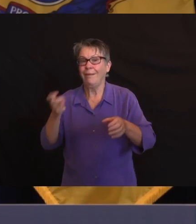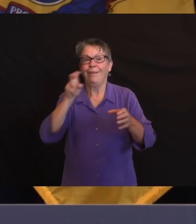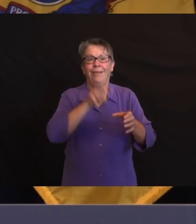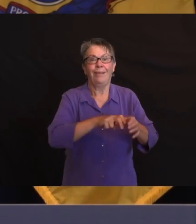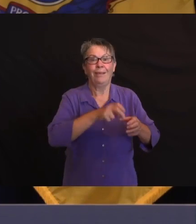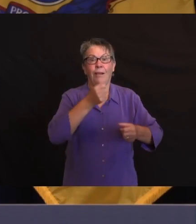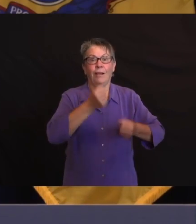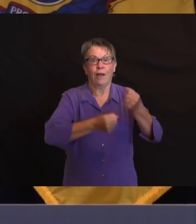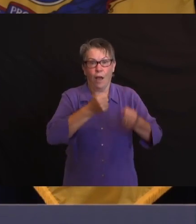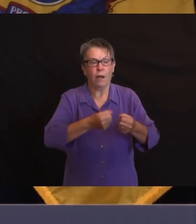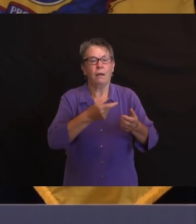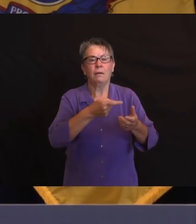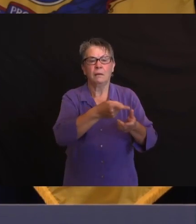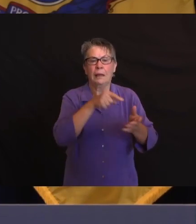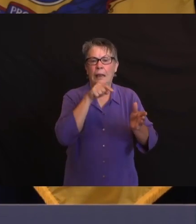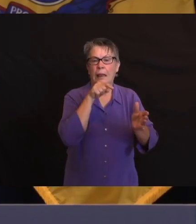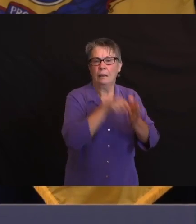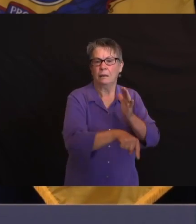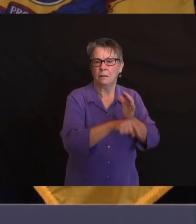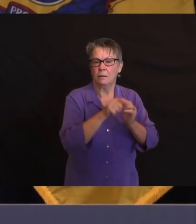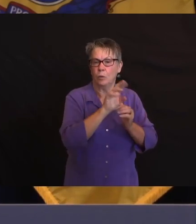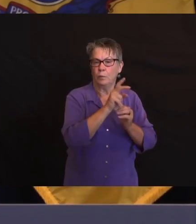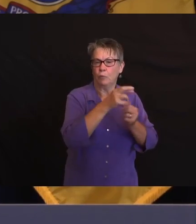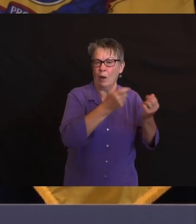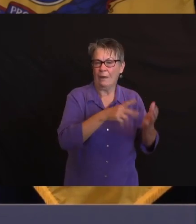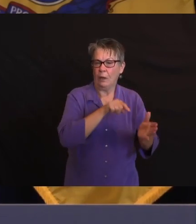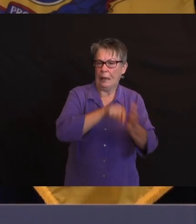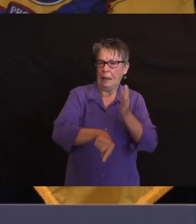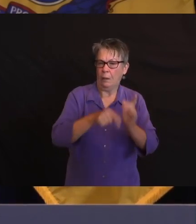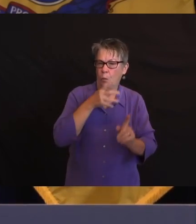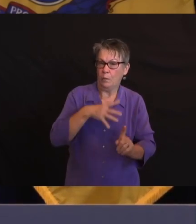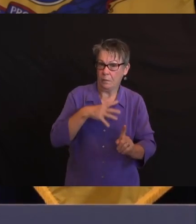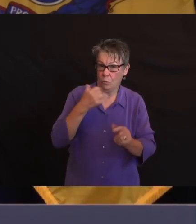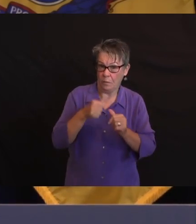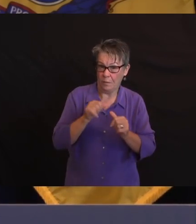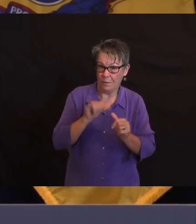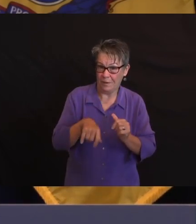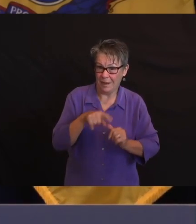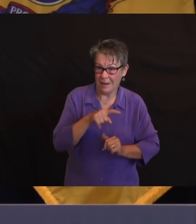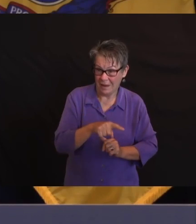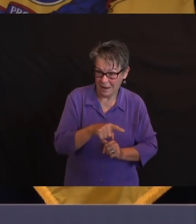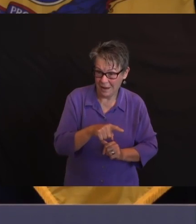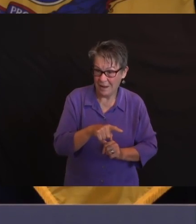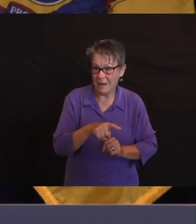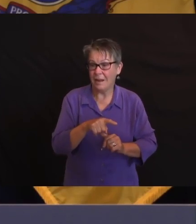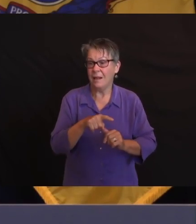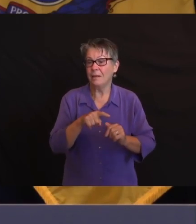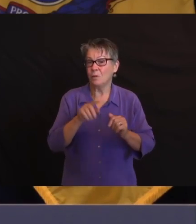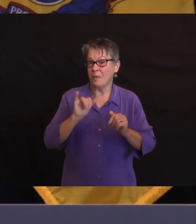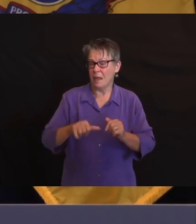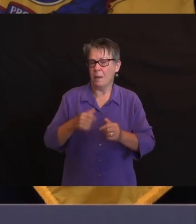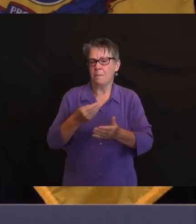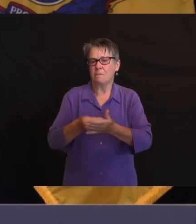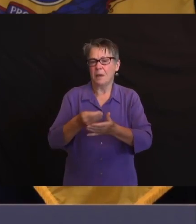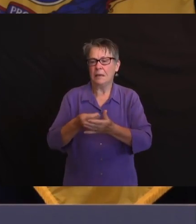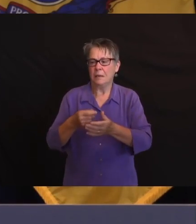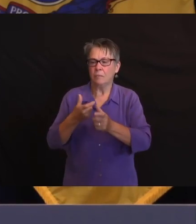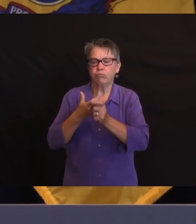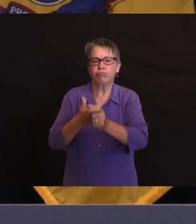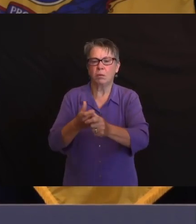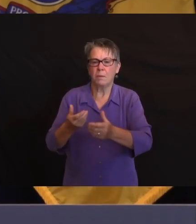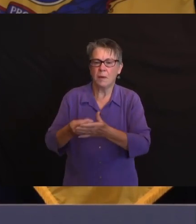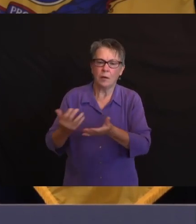who you are before you're required to get in the car. The 5K on Saturday in Robbinsville was a huge success.